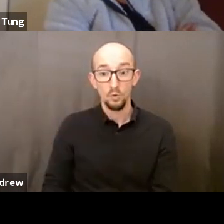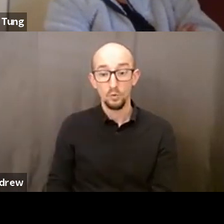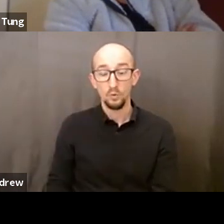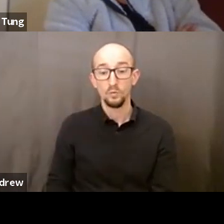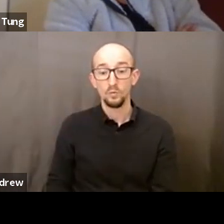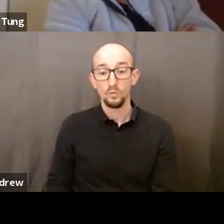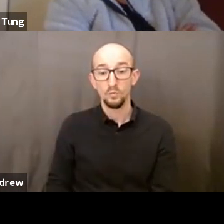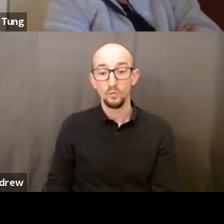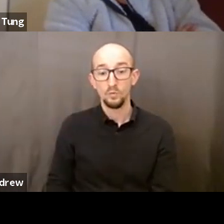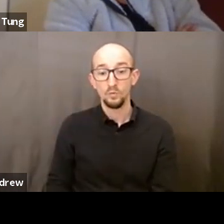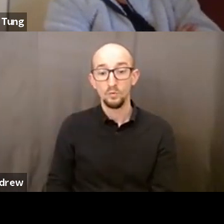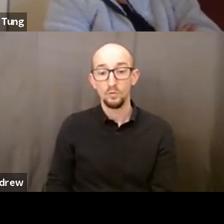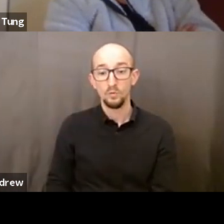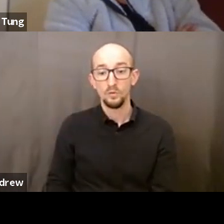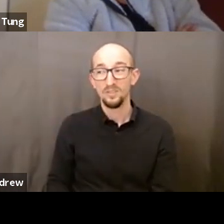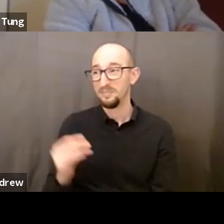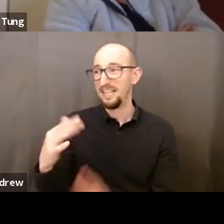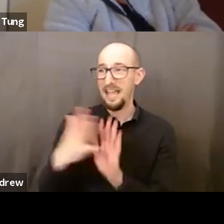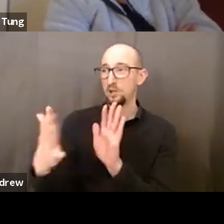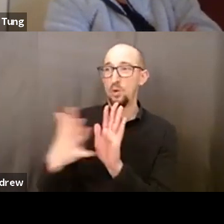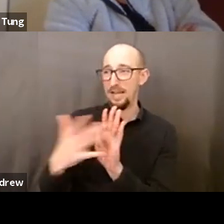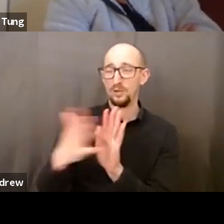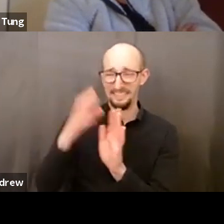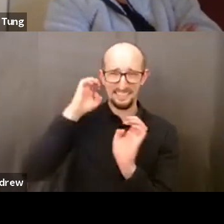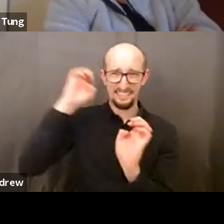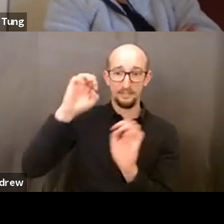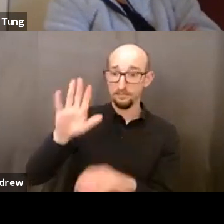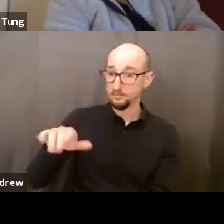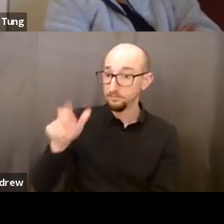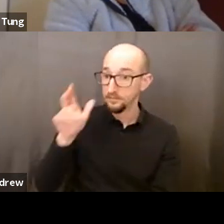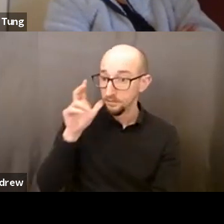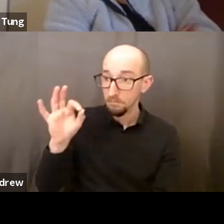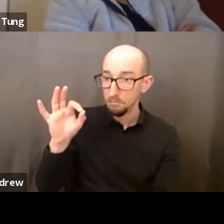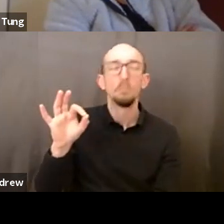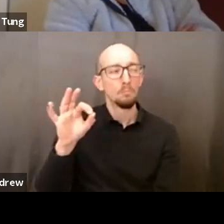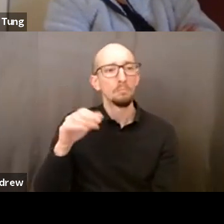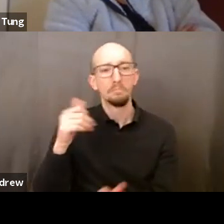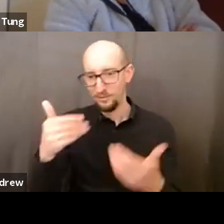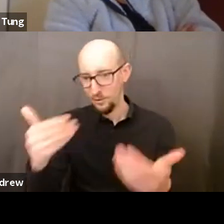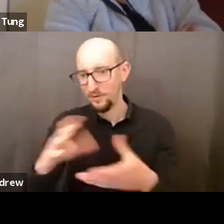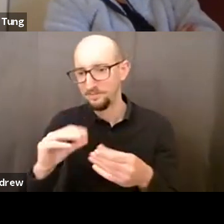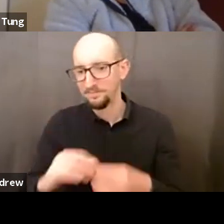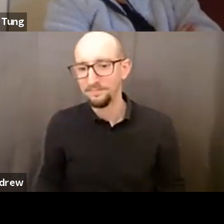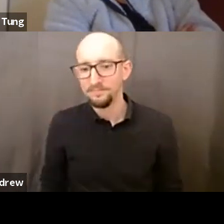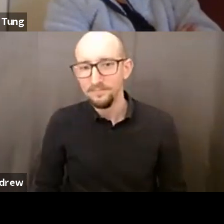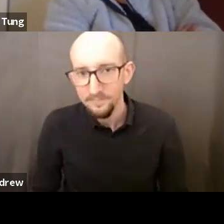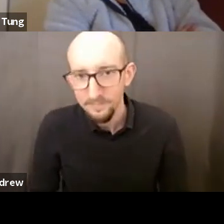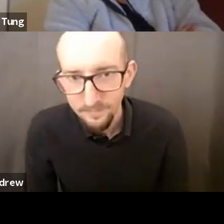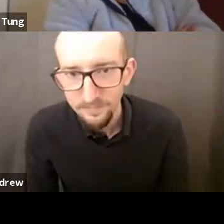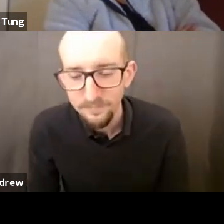Hello. There's some feedback. Hello. Hello? Let's start. Okay.